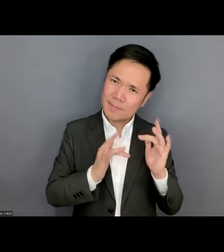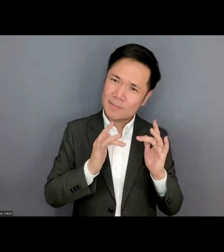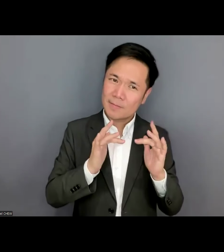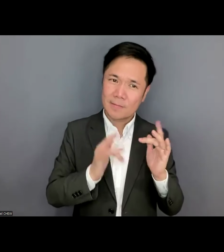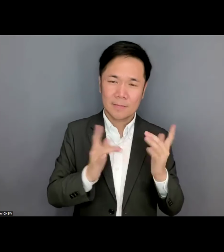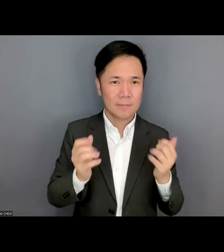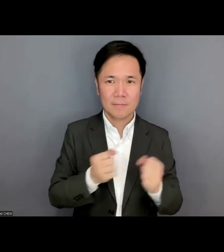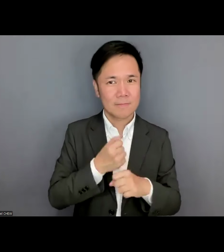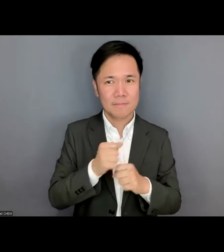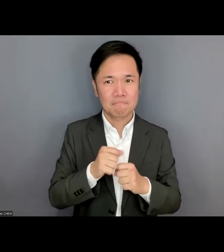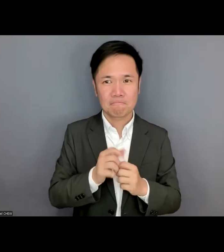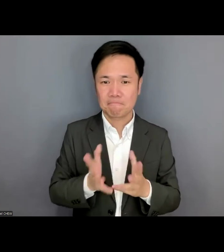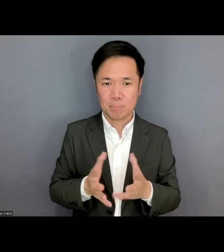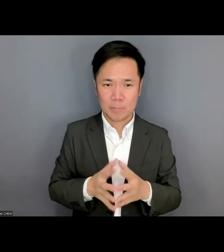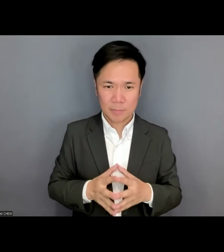Alors,